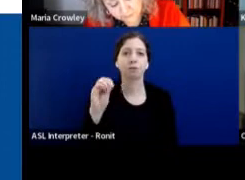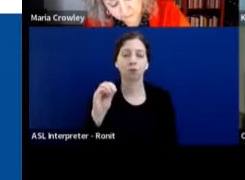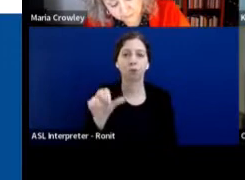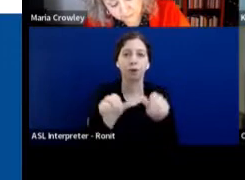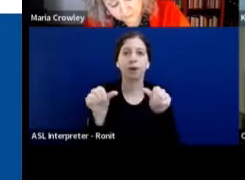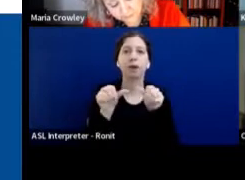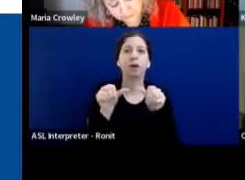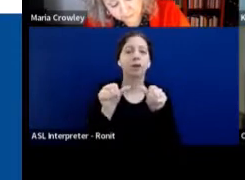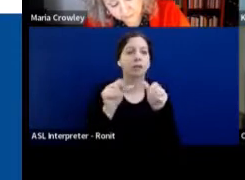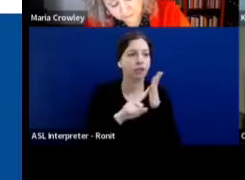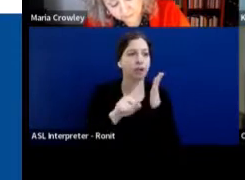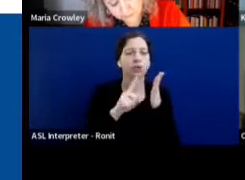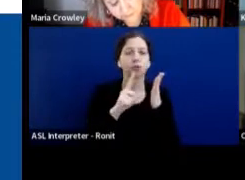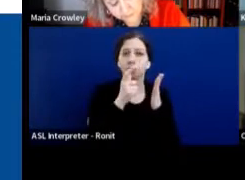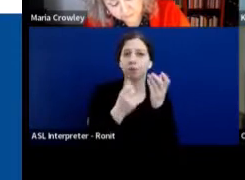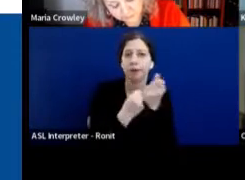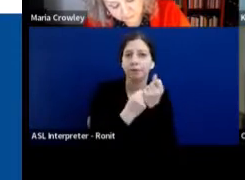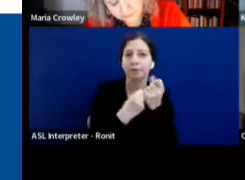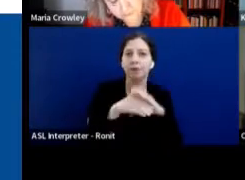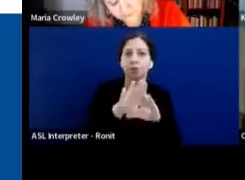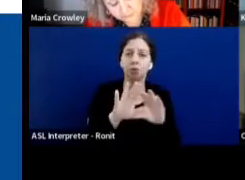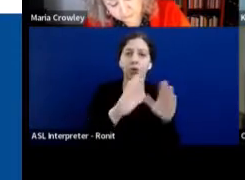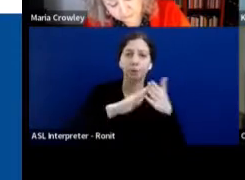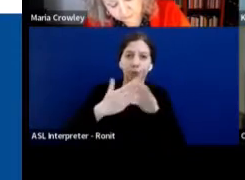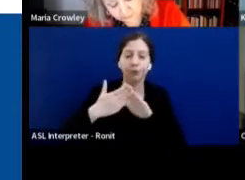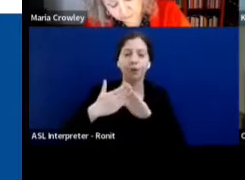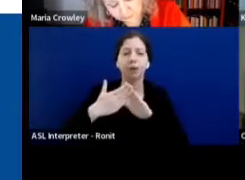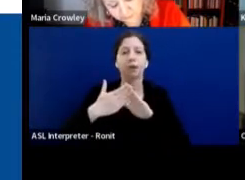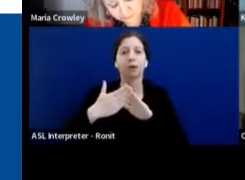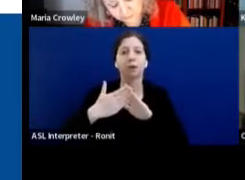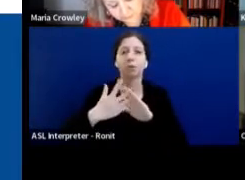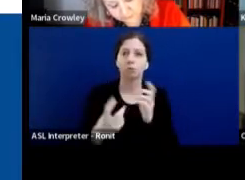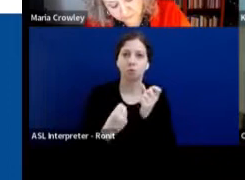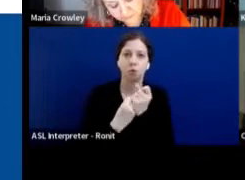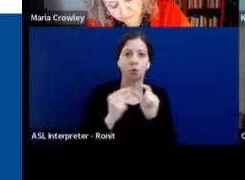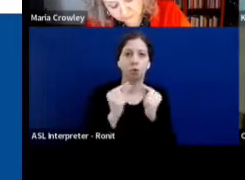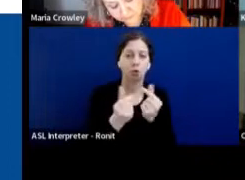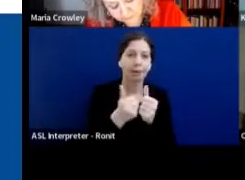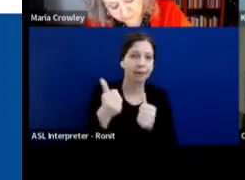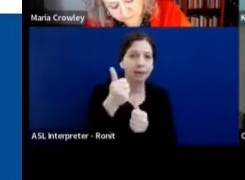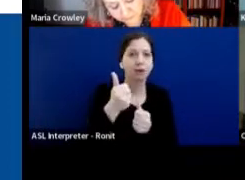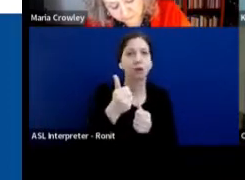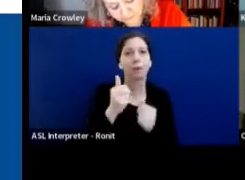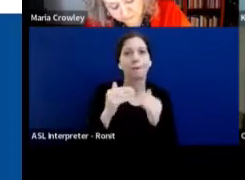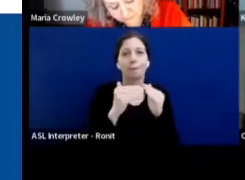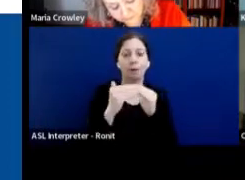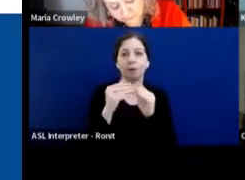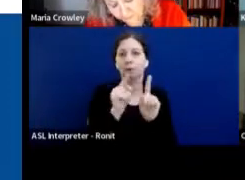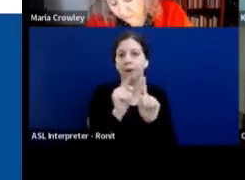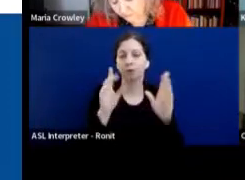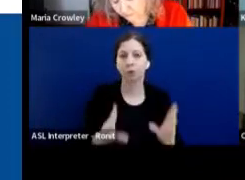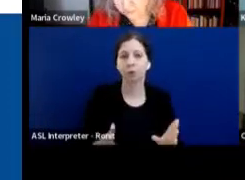Look at the advocates that are in your community, the support group leaders, the peer mentors,